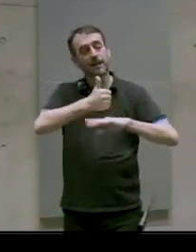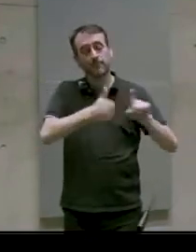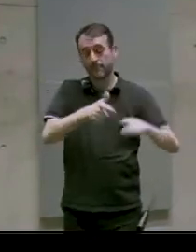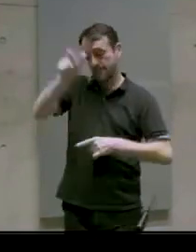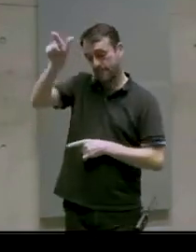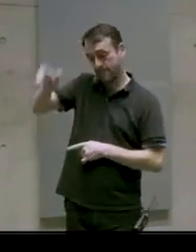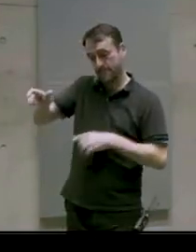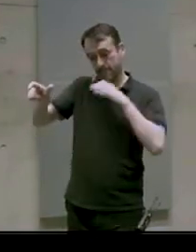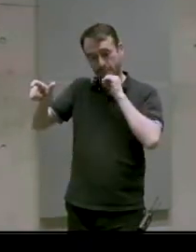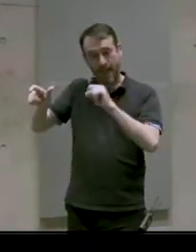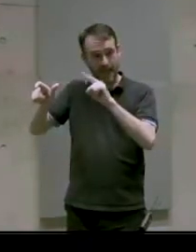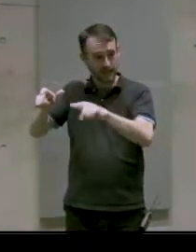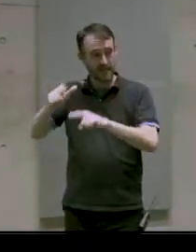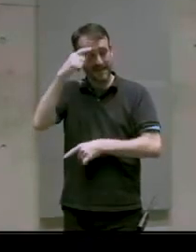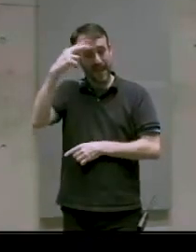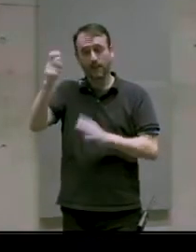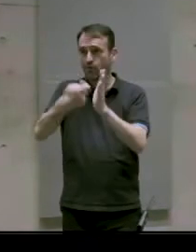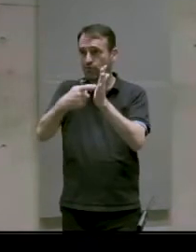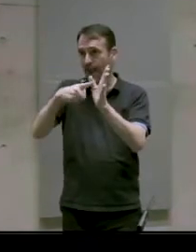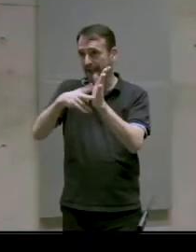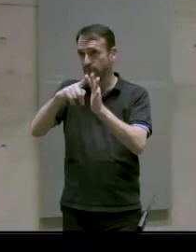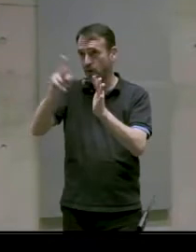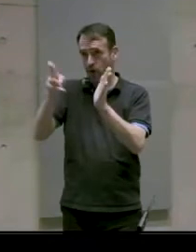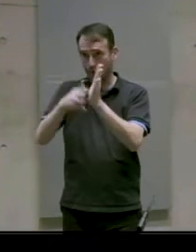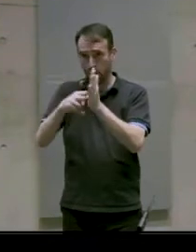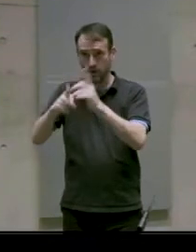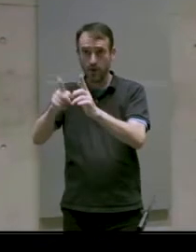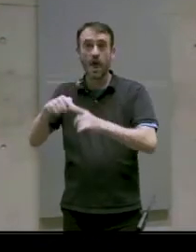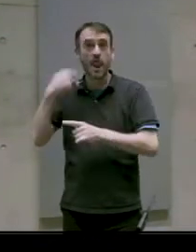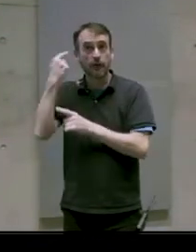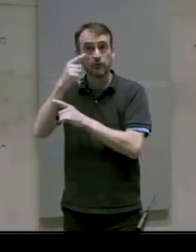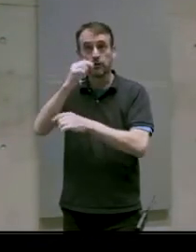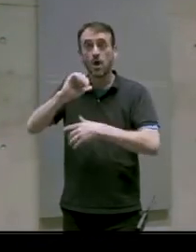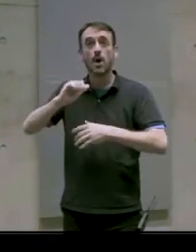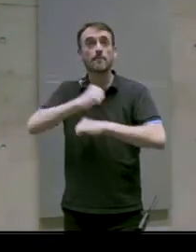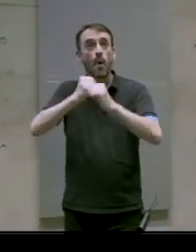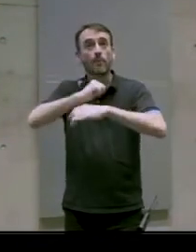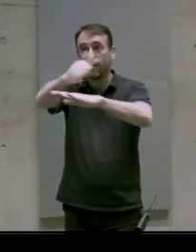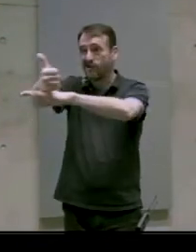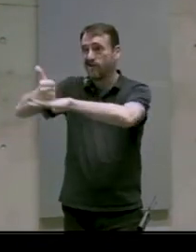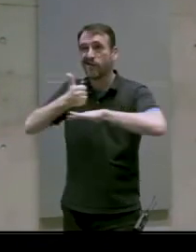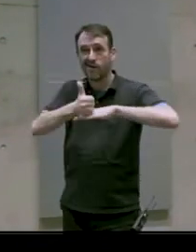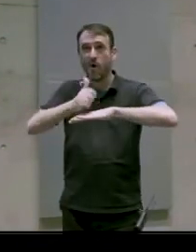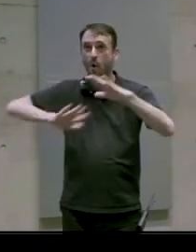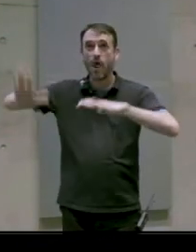calling himself the Raven has planted bombs all over the city of London.